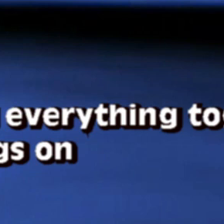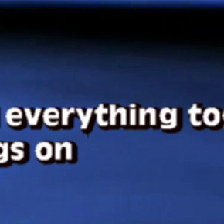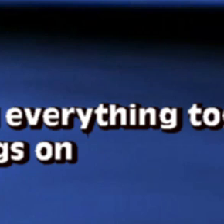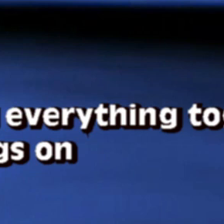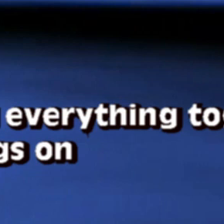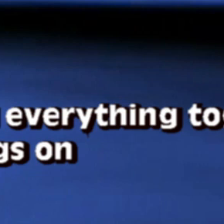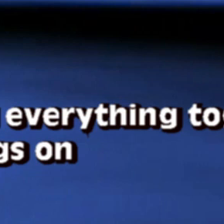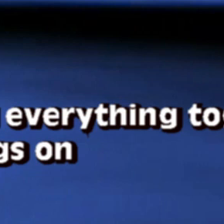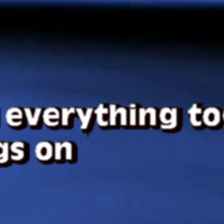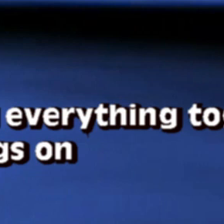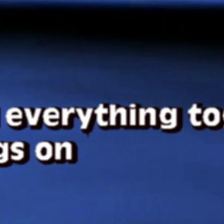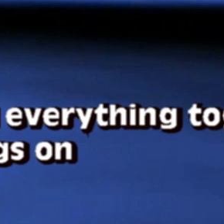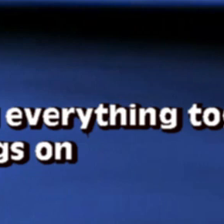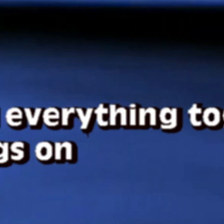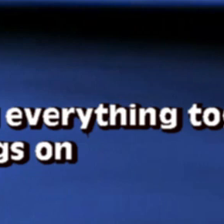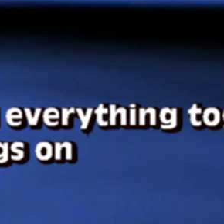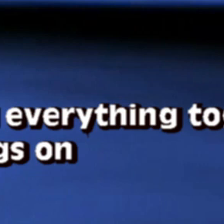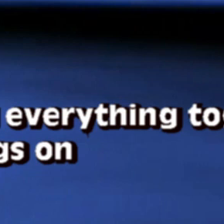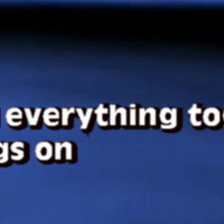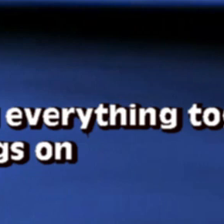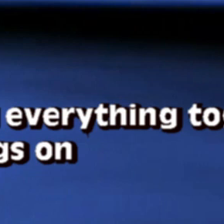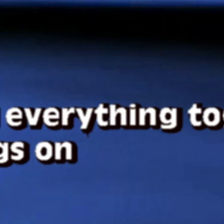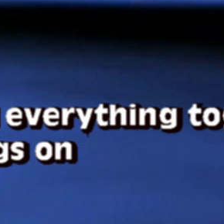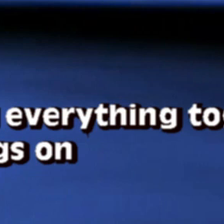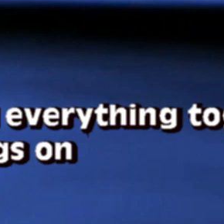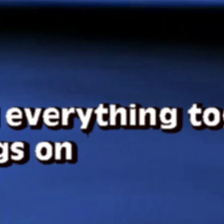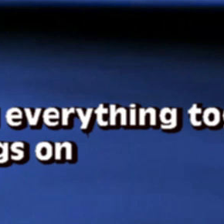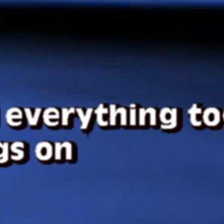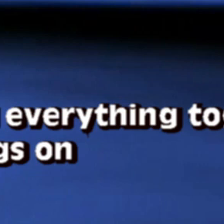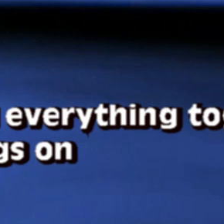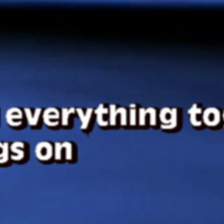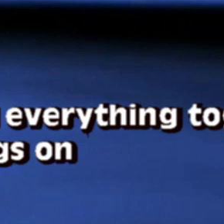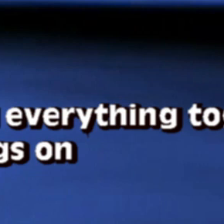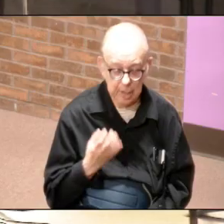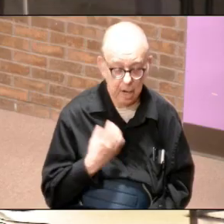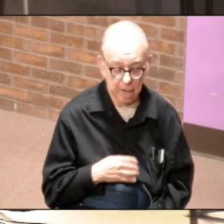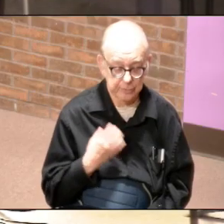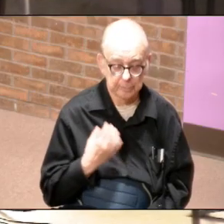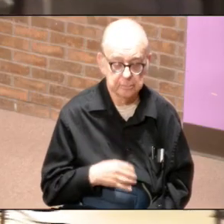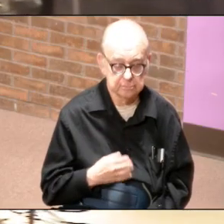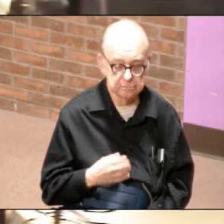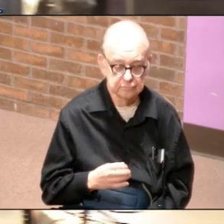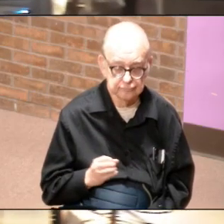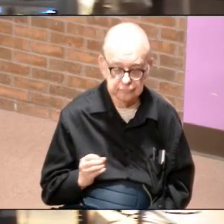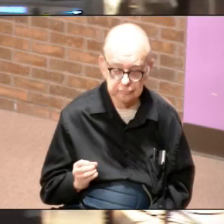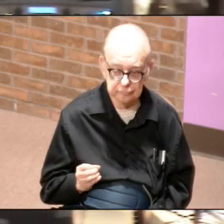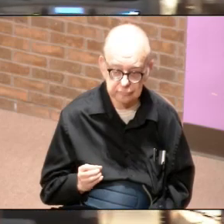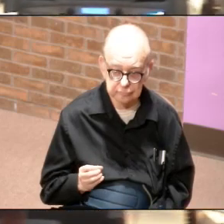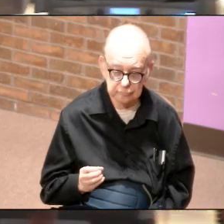Christ forever. This is going to be awesome. So,